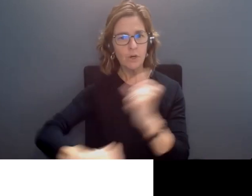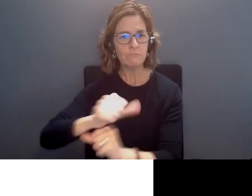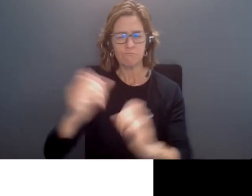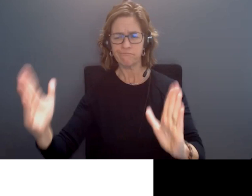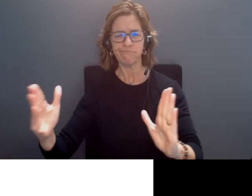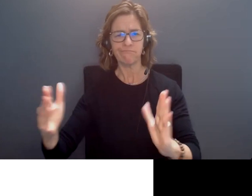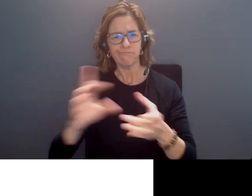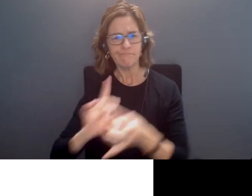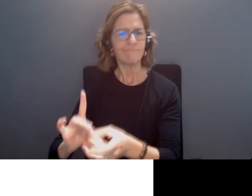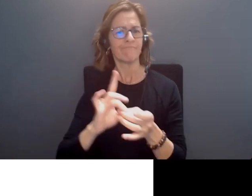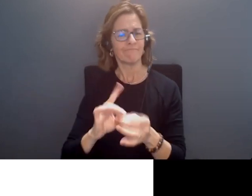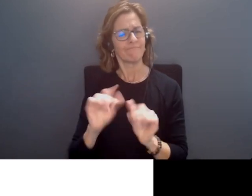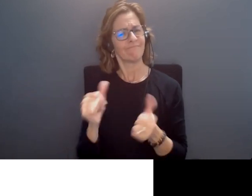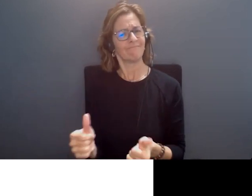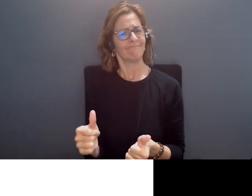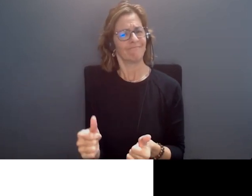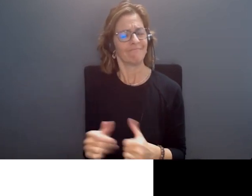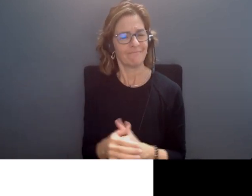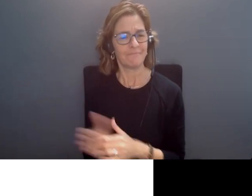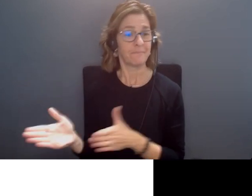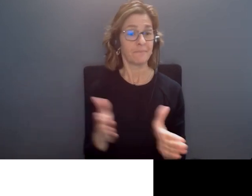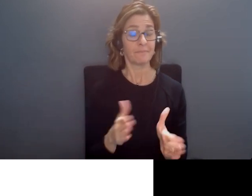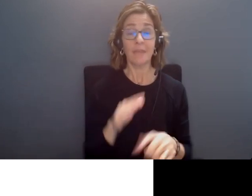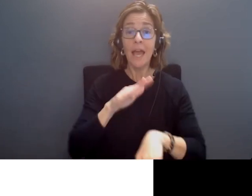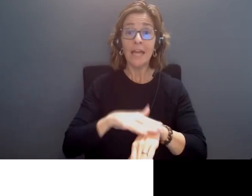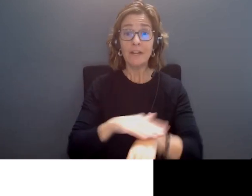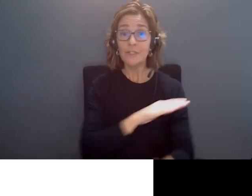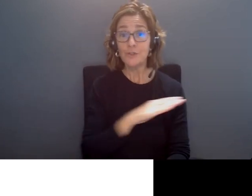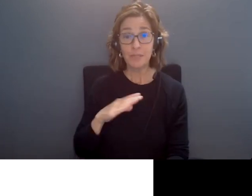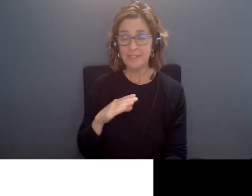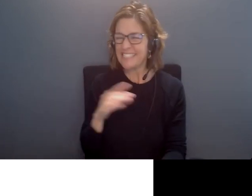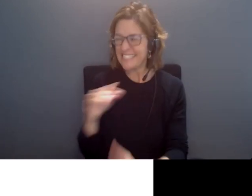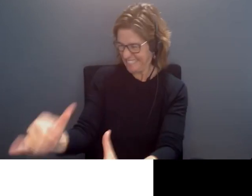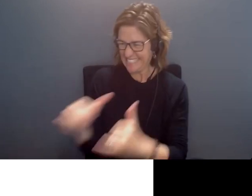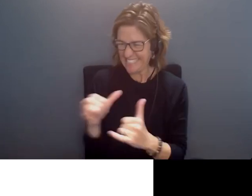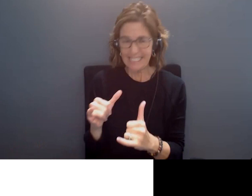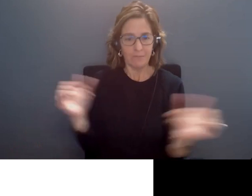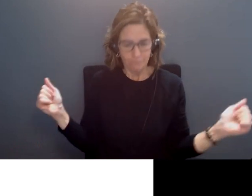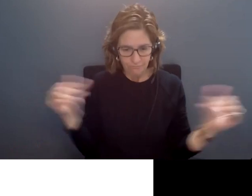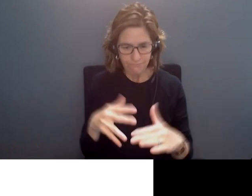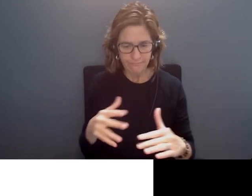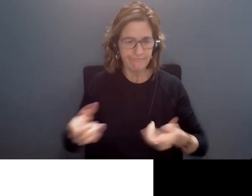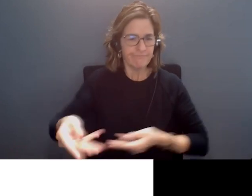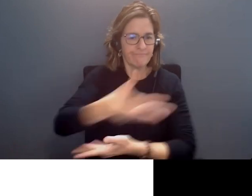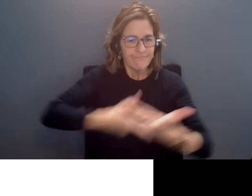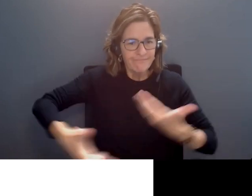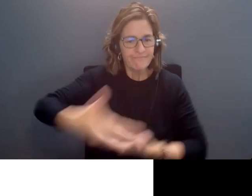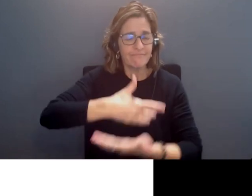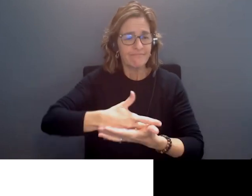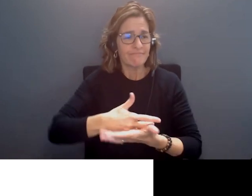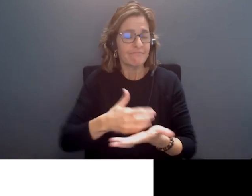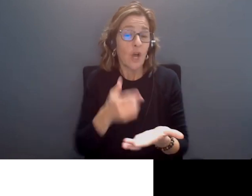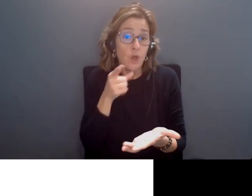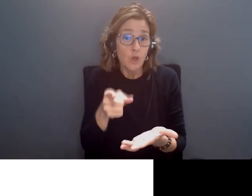Advisory committees can act as a similar platform for resource sharing and such conversations. It can be another way for you to stay